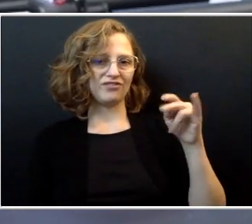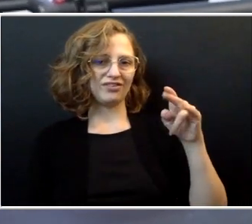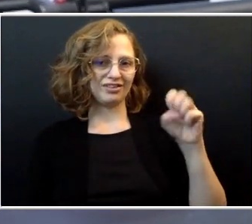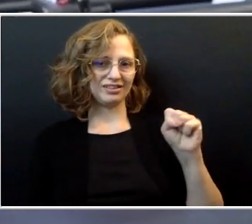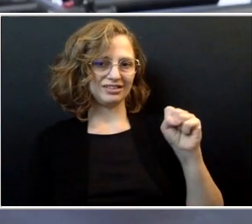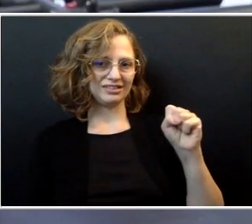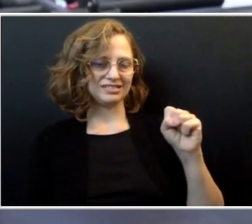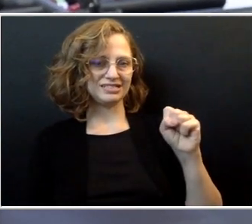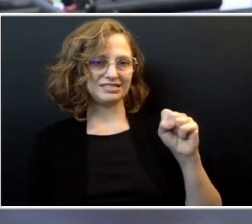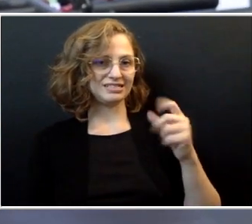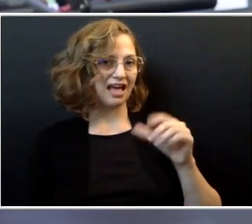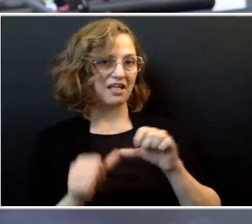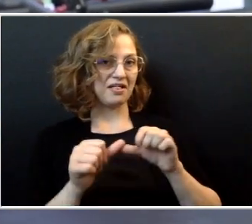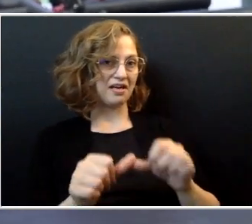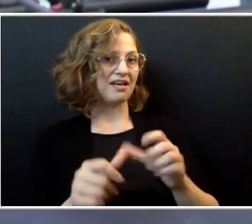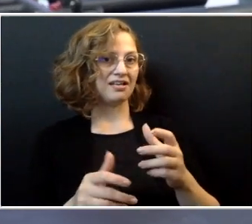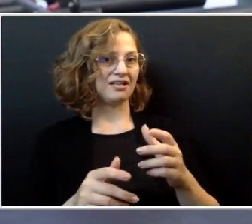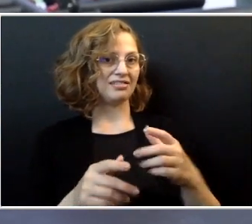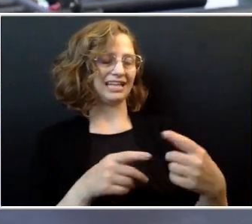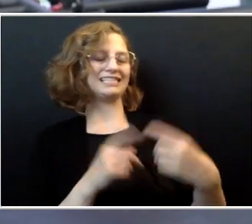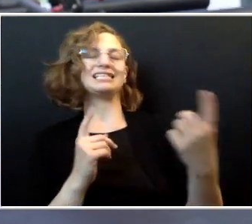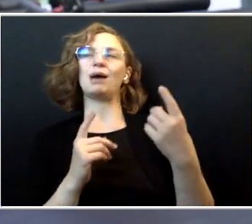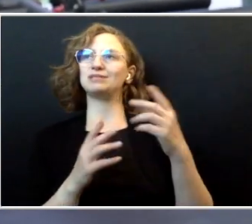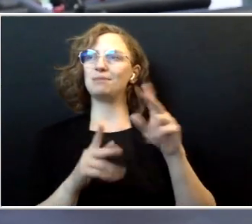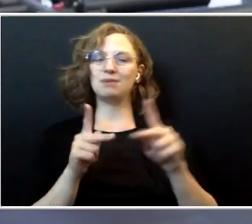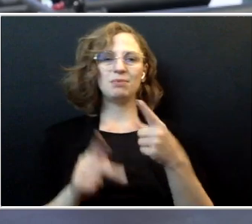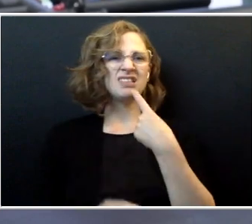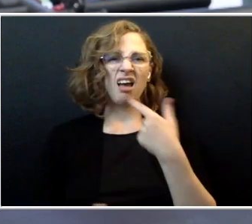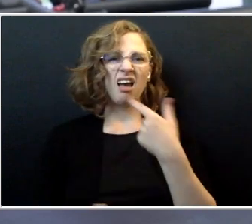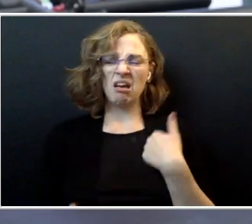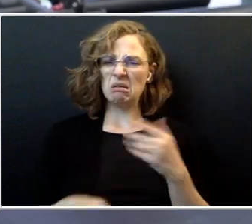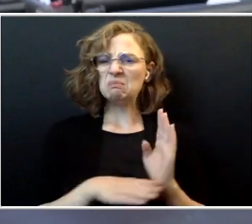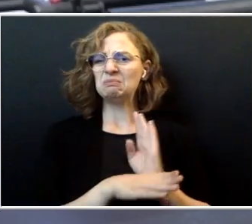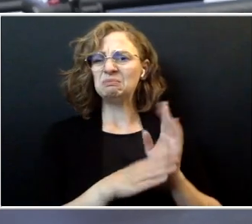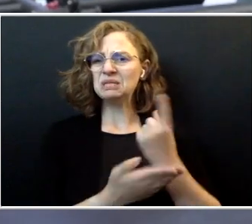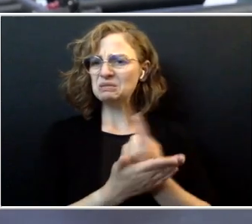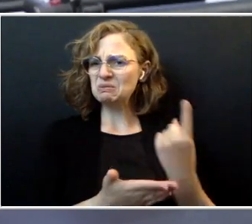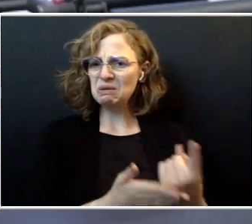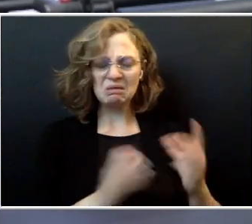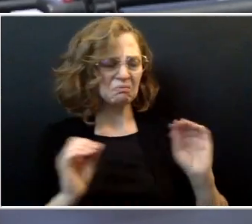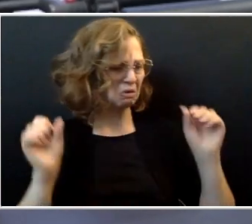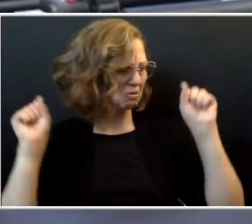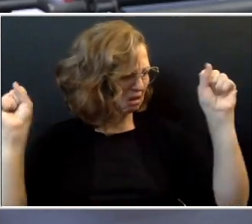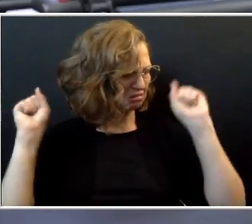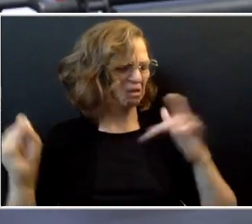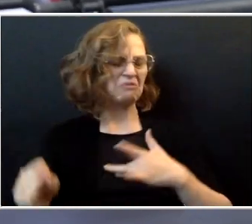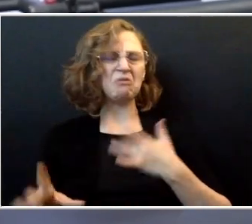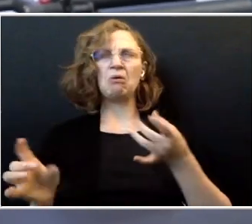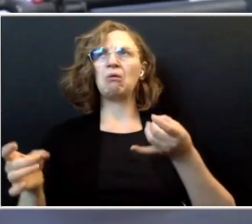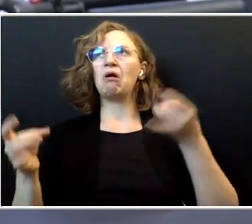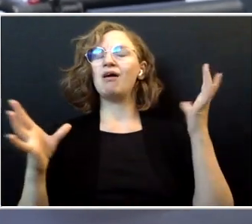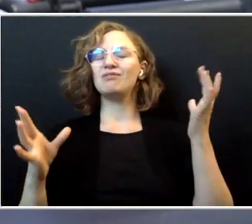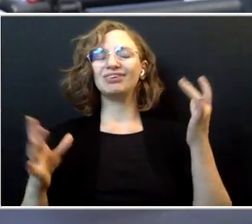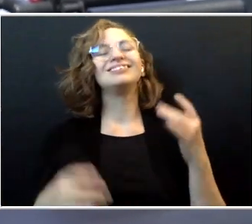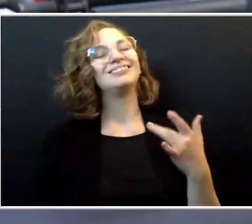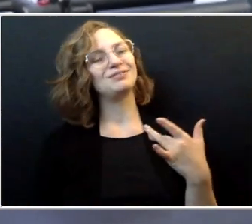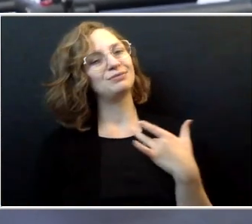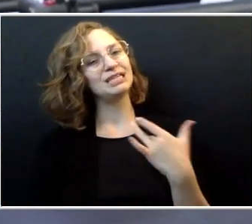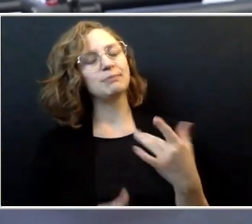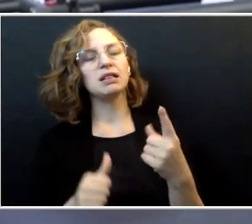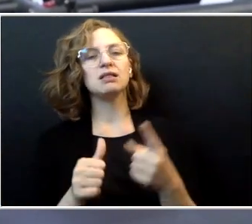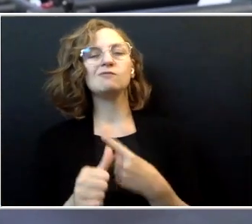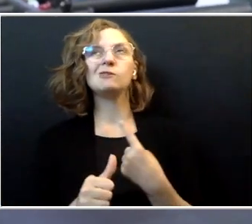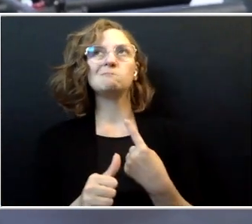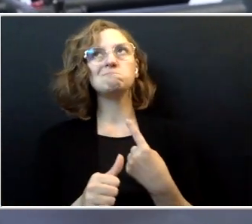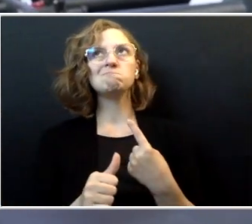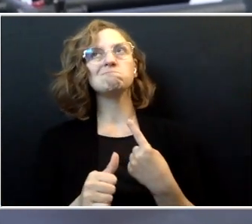I don't feel right. I had a busy week. I didn't work out this week, and it didn't feel good. So usually the first, I'm going to say month or so,